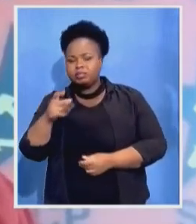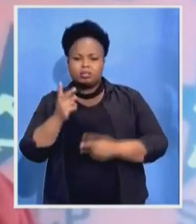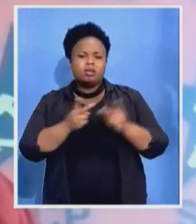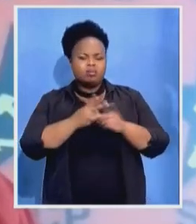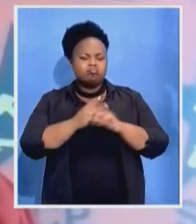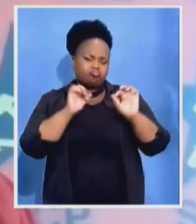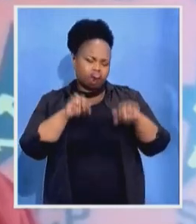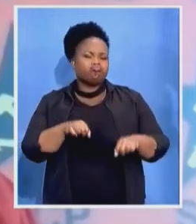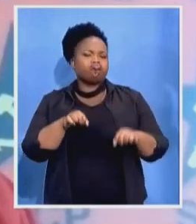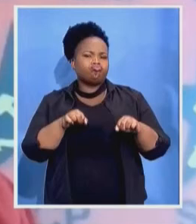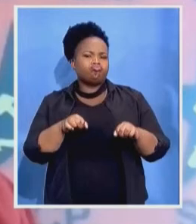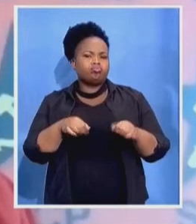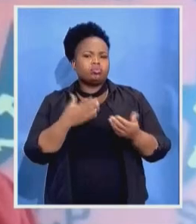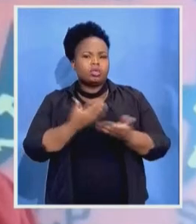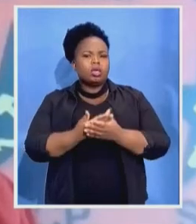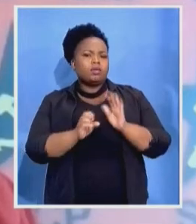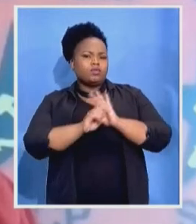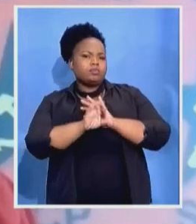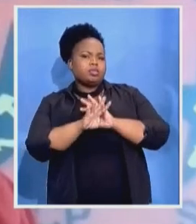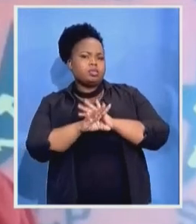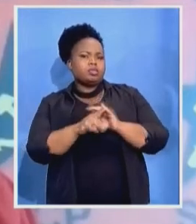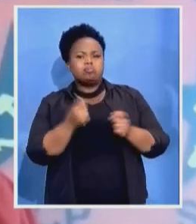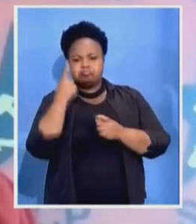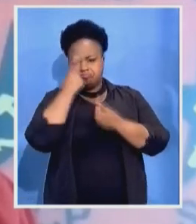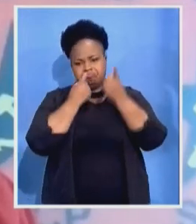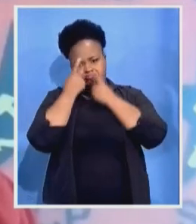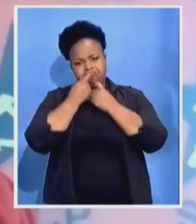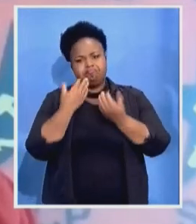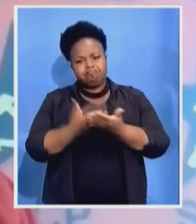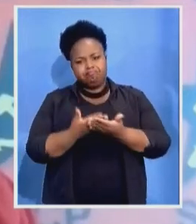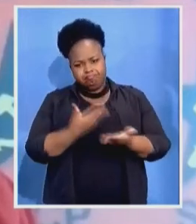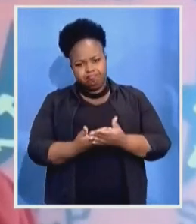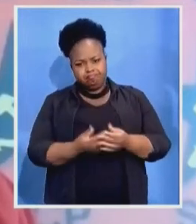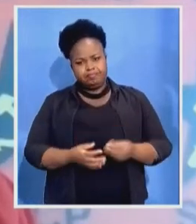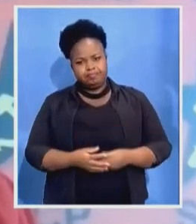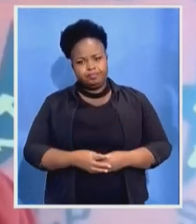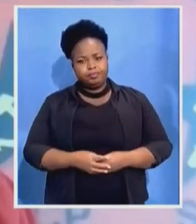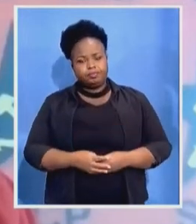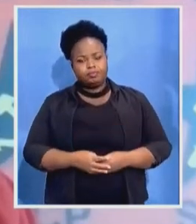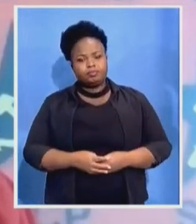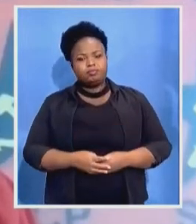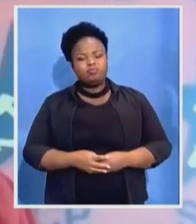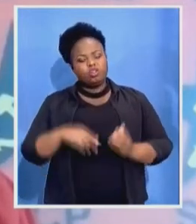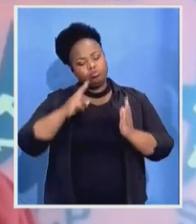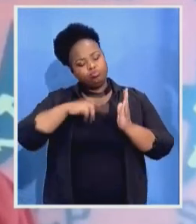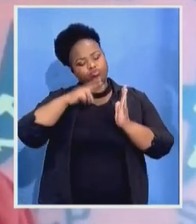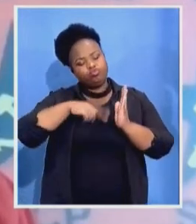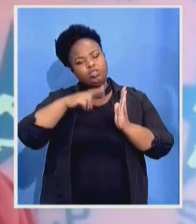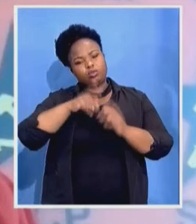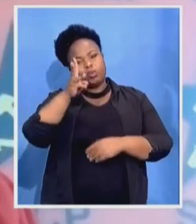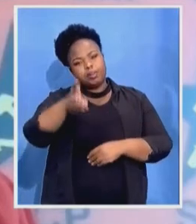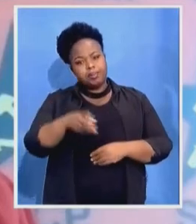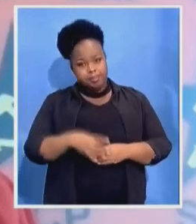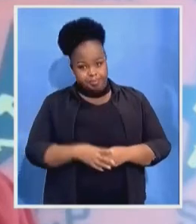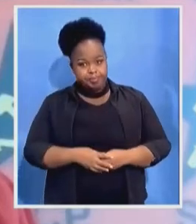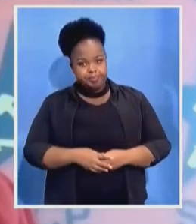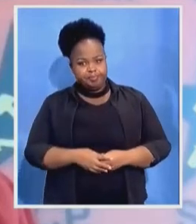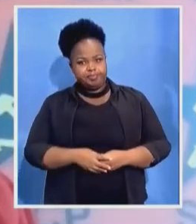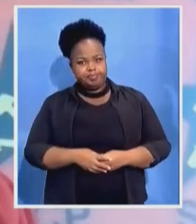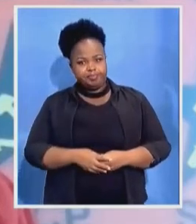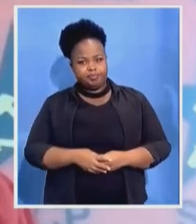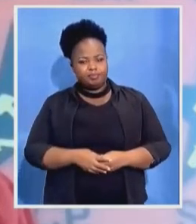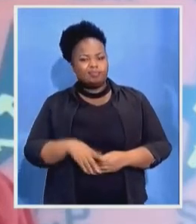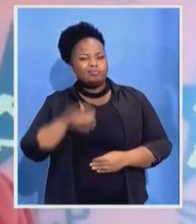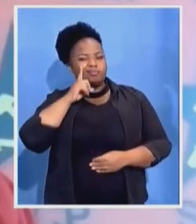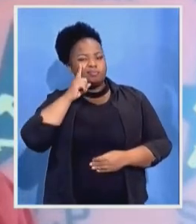ask questions on that platform, and we will read out those questions. Let me check if there is any further addition. We are